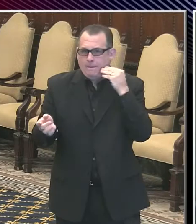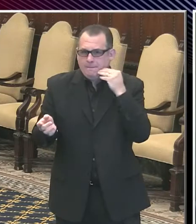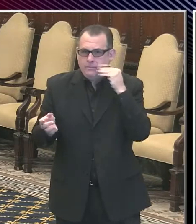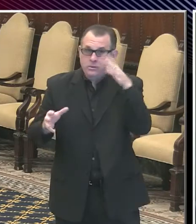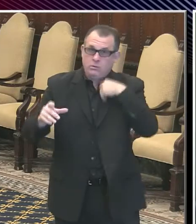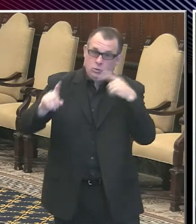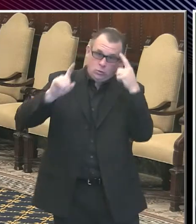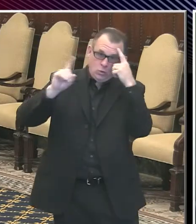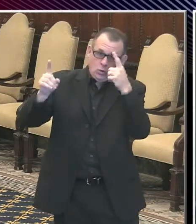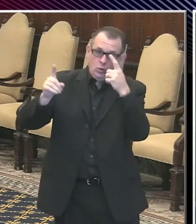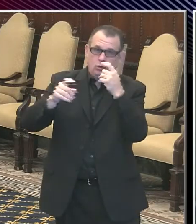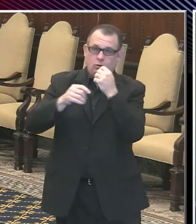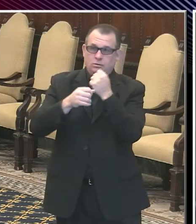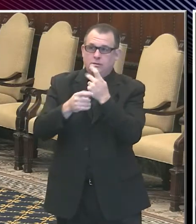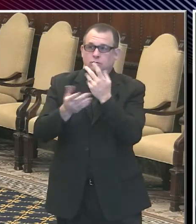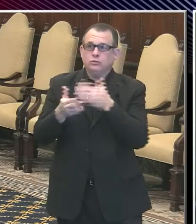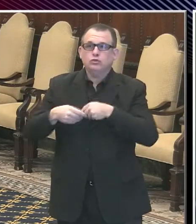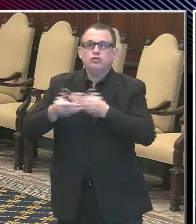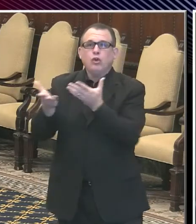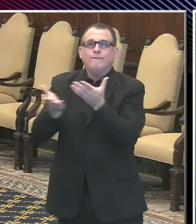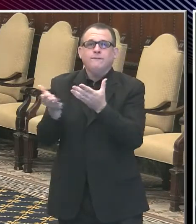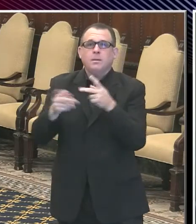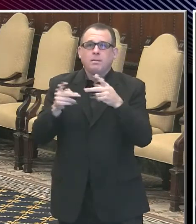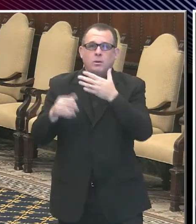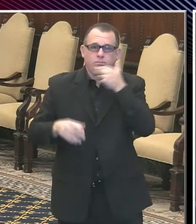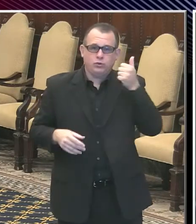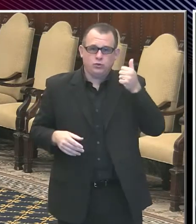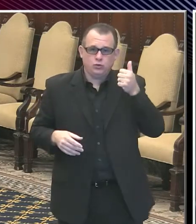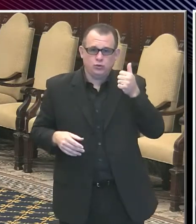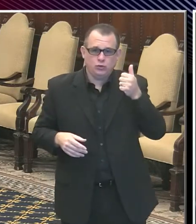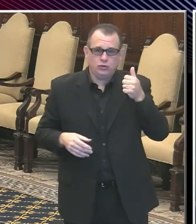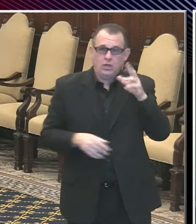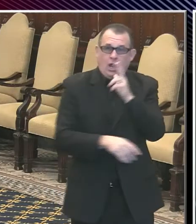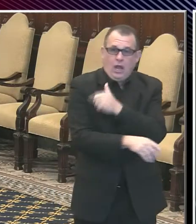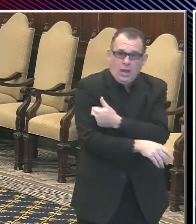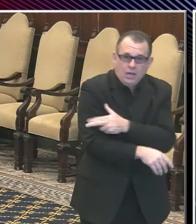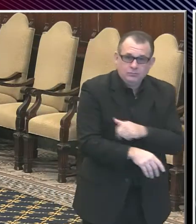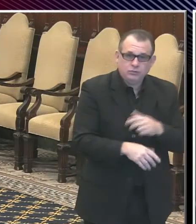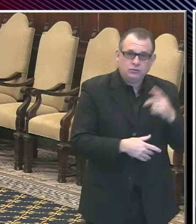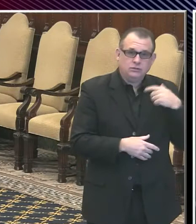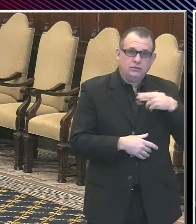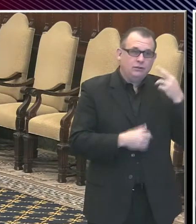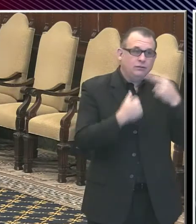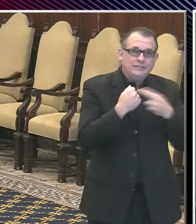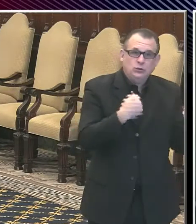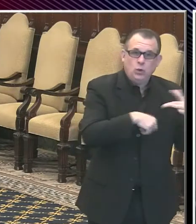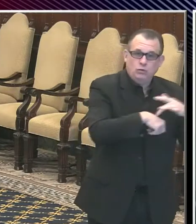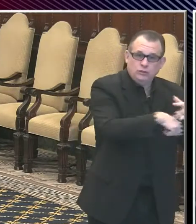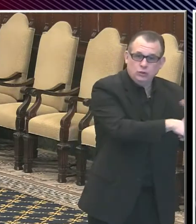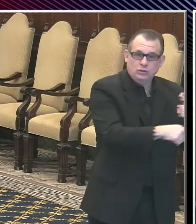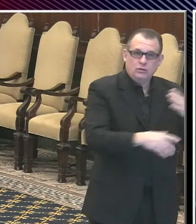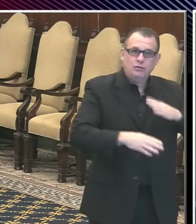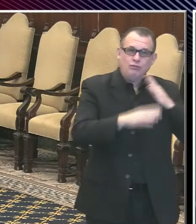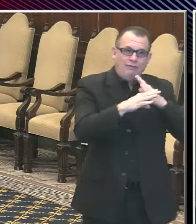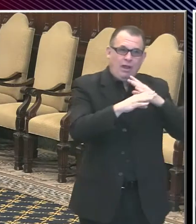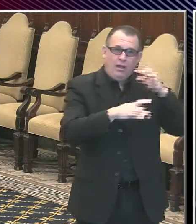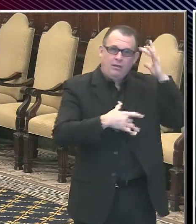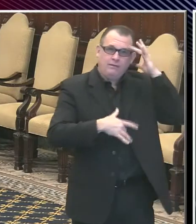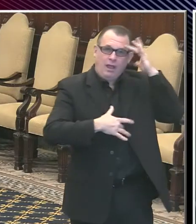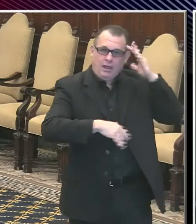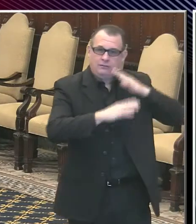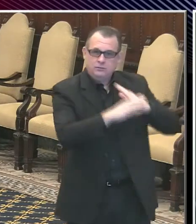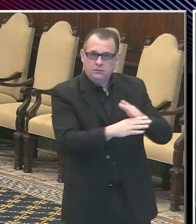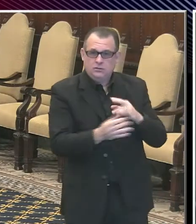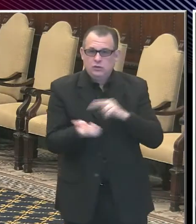future. They don't have the kind of resources that a hospital does to prevent infection spreading from one resident to another.